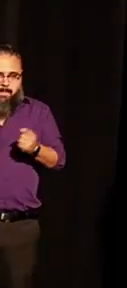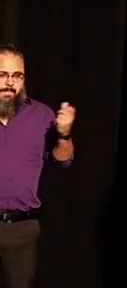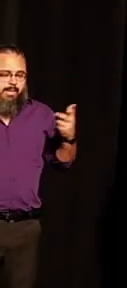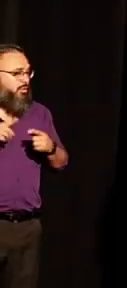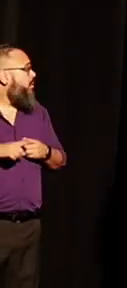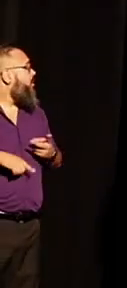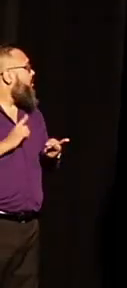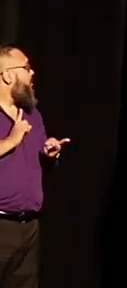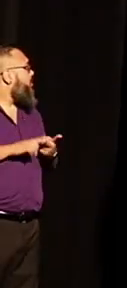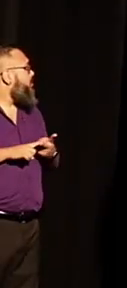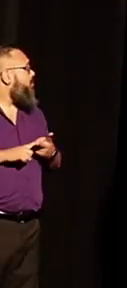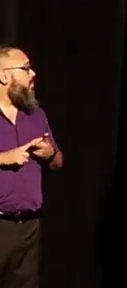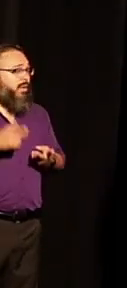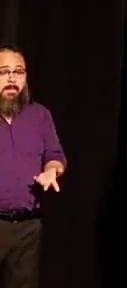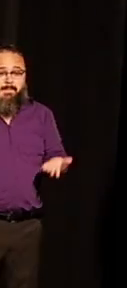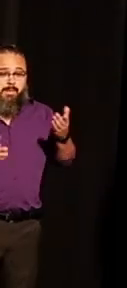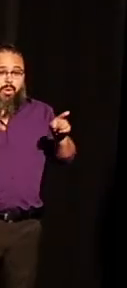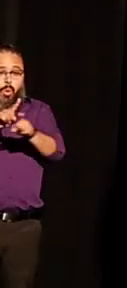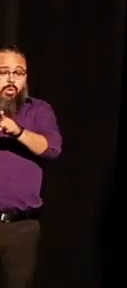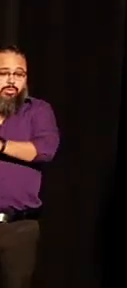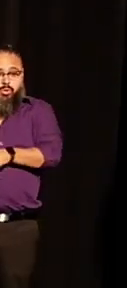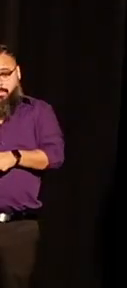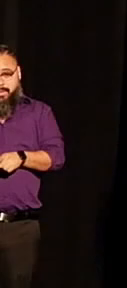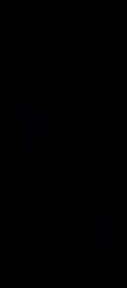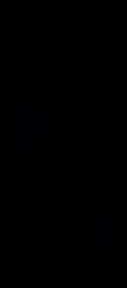also because we had immigration,